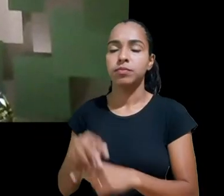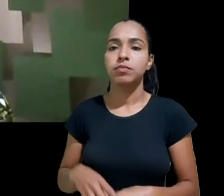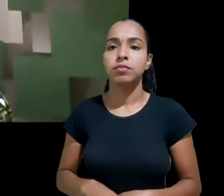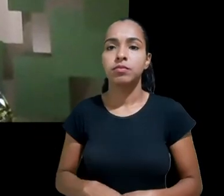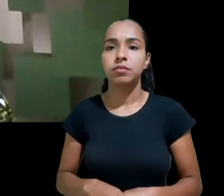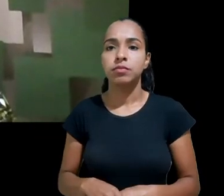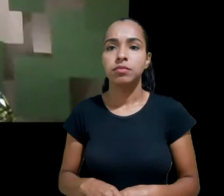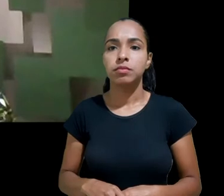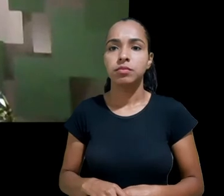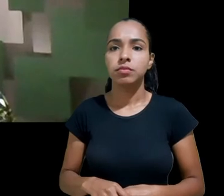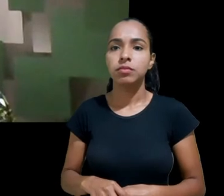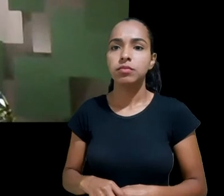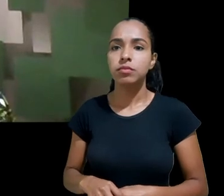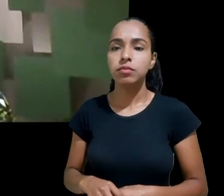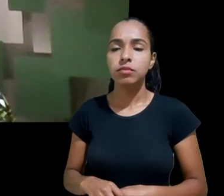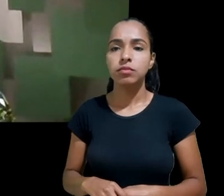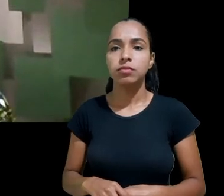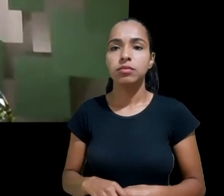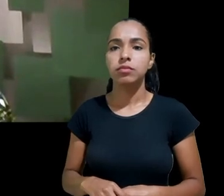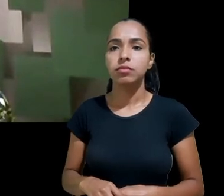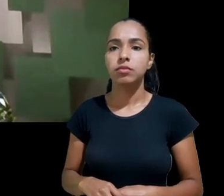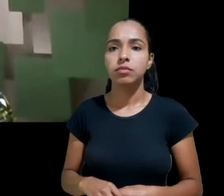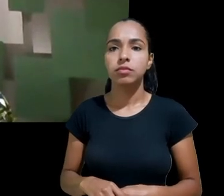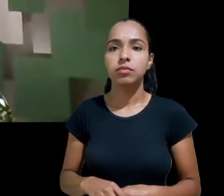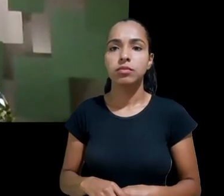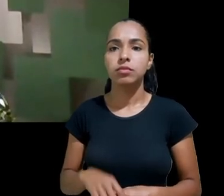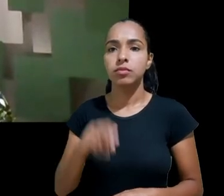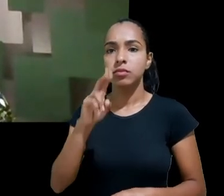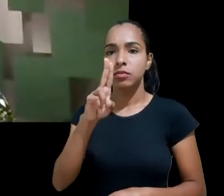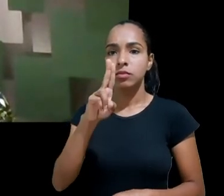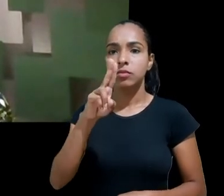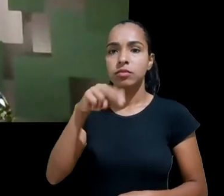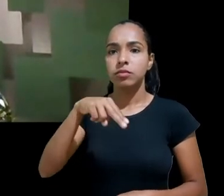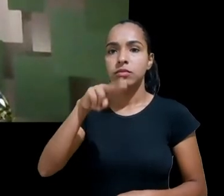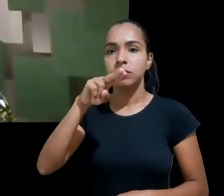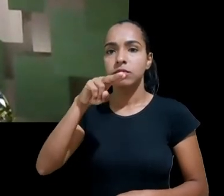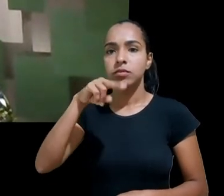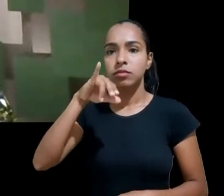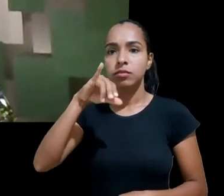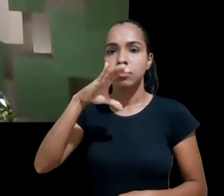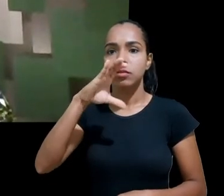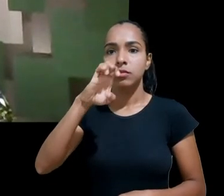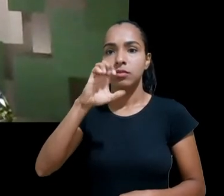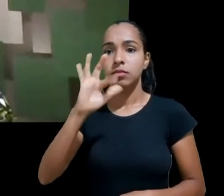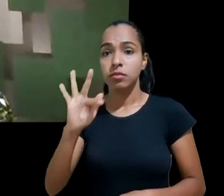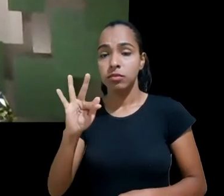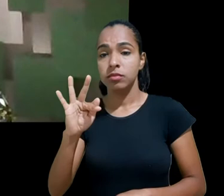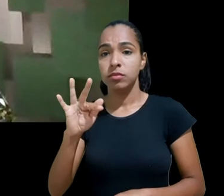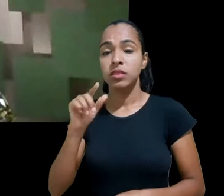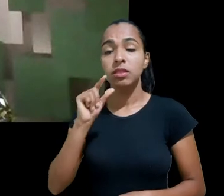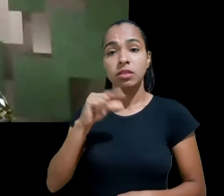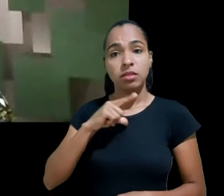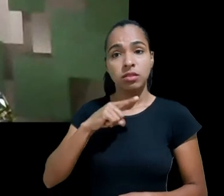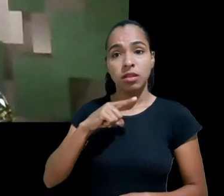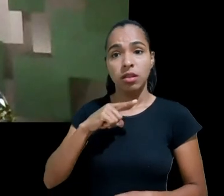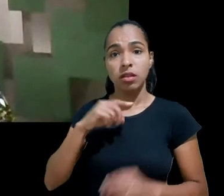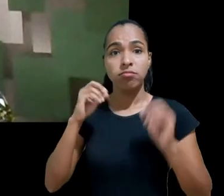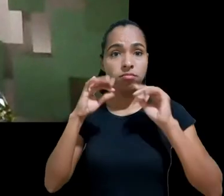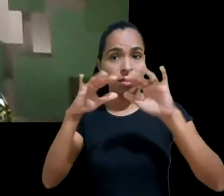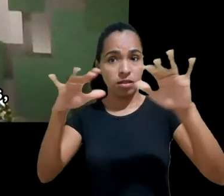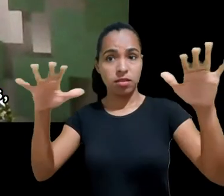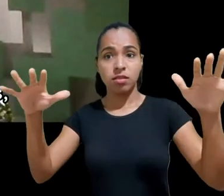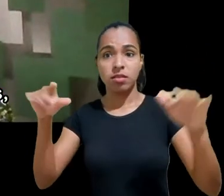UNICEF has started a robust social change workshop for a number of